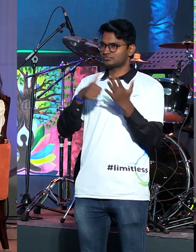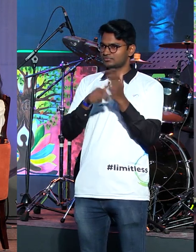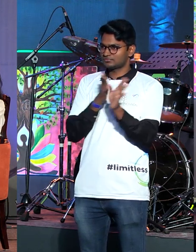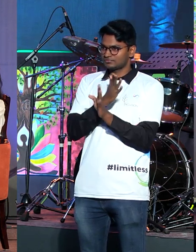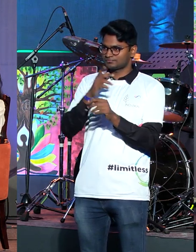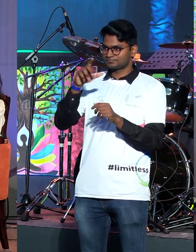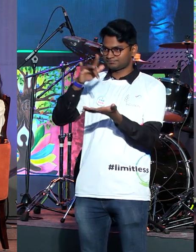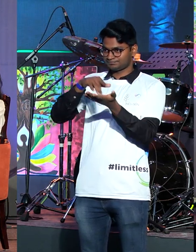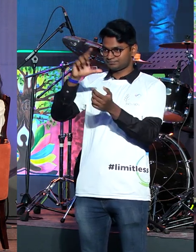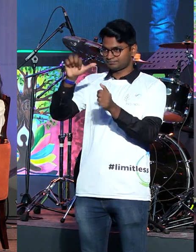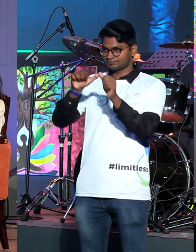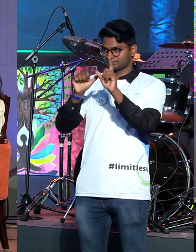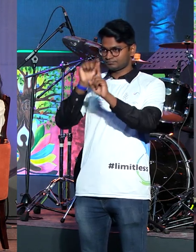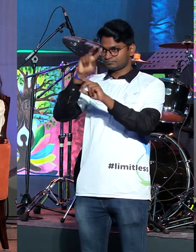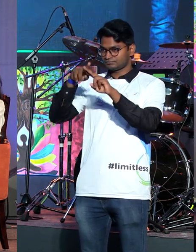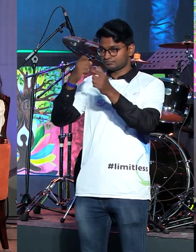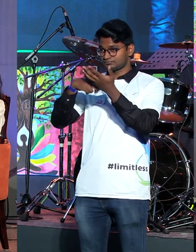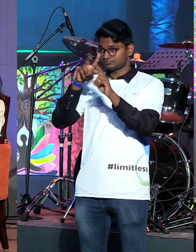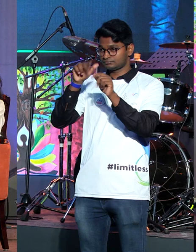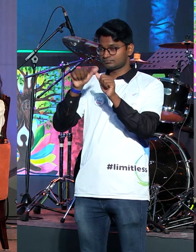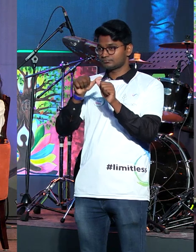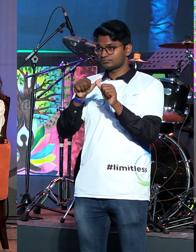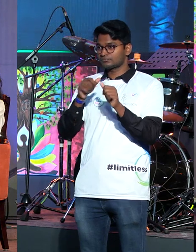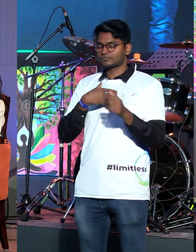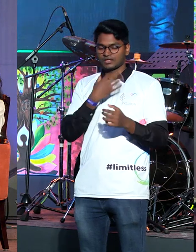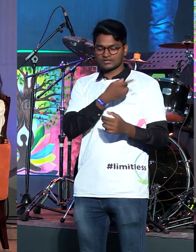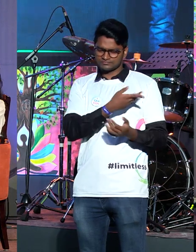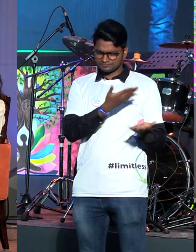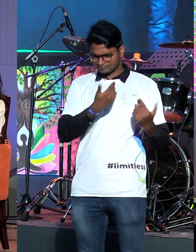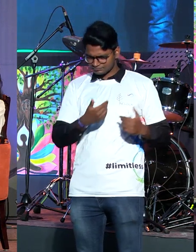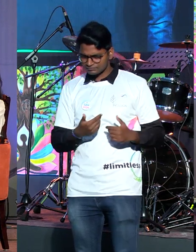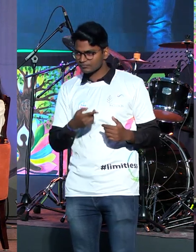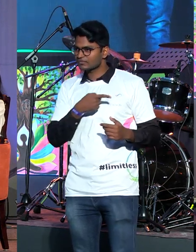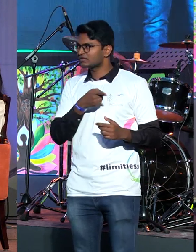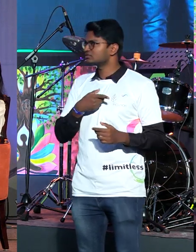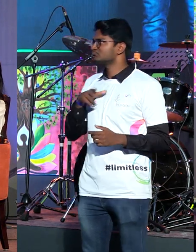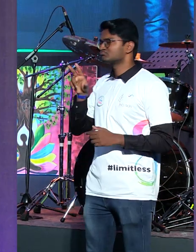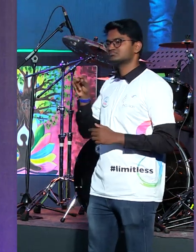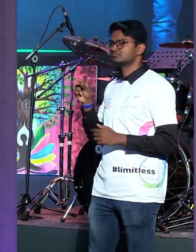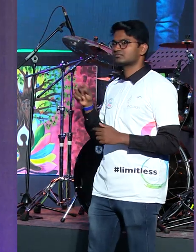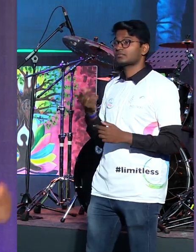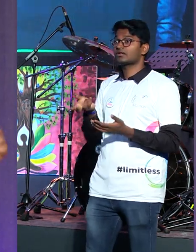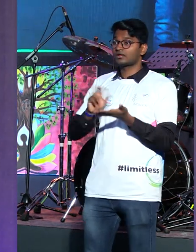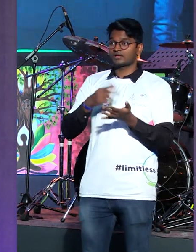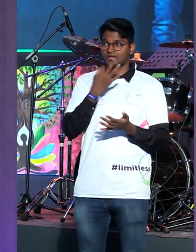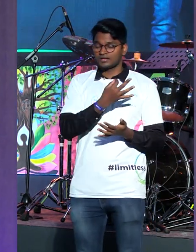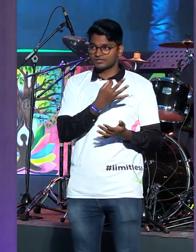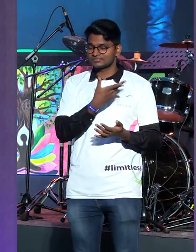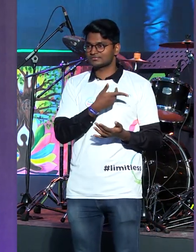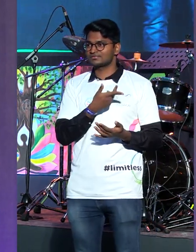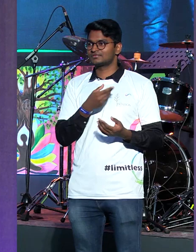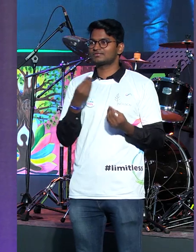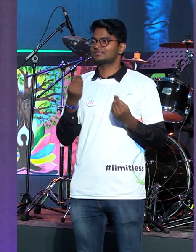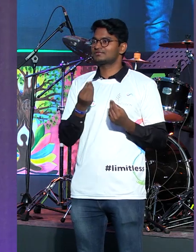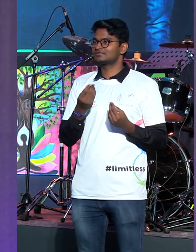seed in her that she has to come again. And she said, "No, I'm not coming this year because I'm very busy." And then I chased her again and then she said, "Maybe I have a bigger time